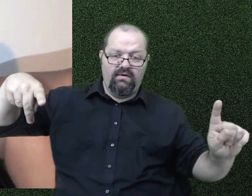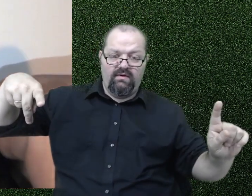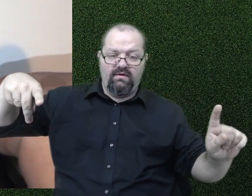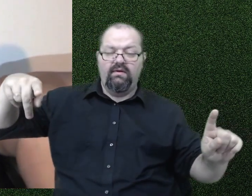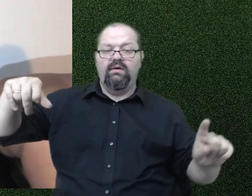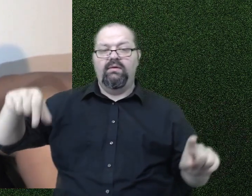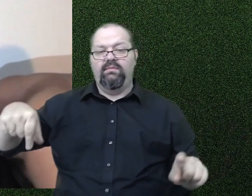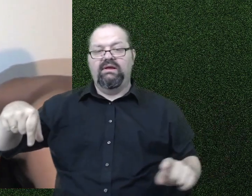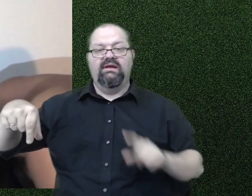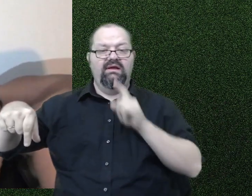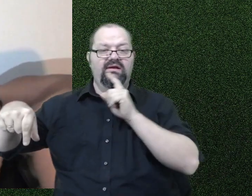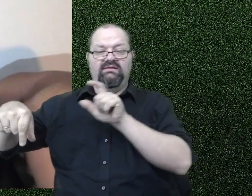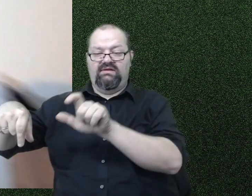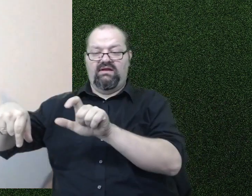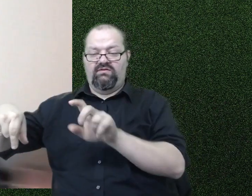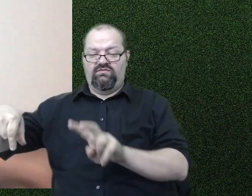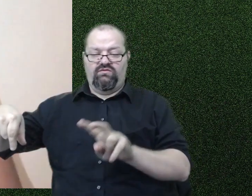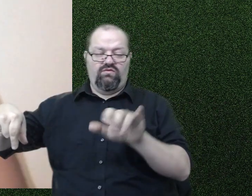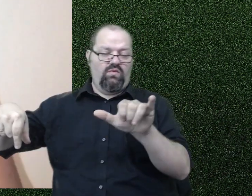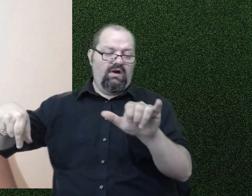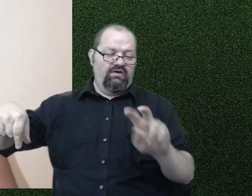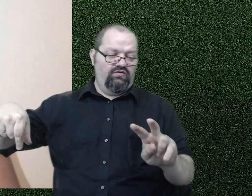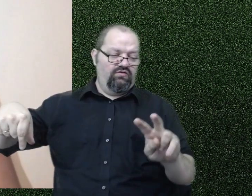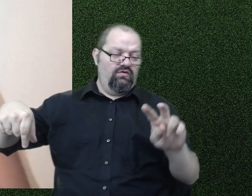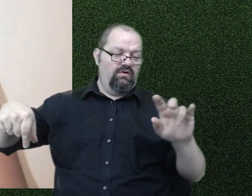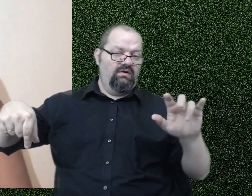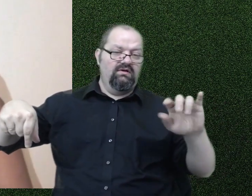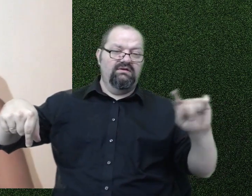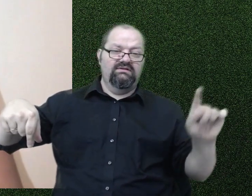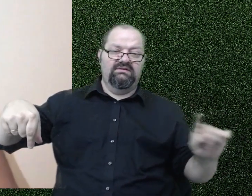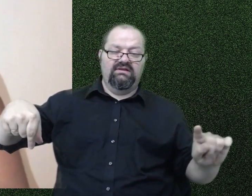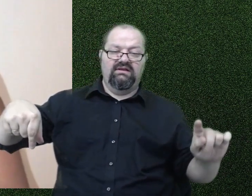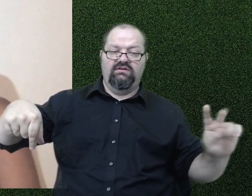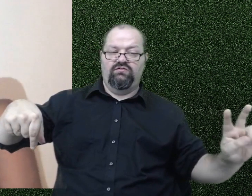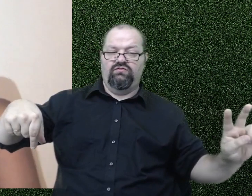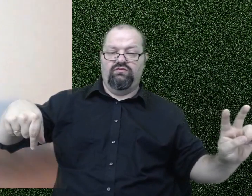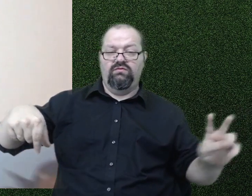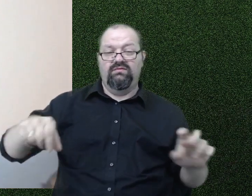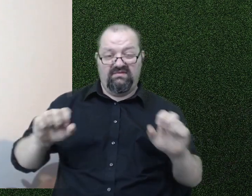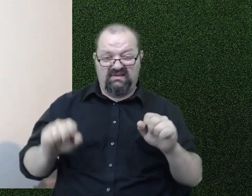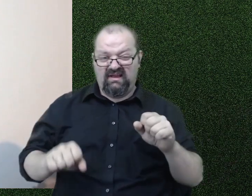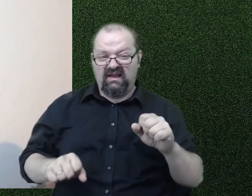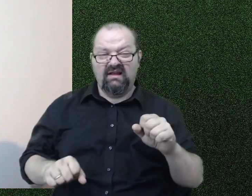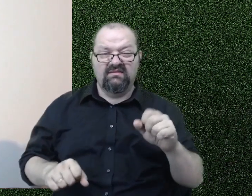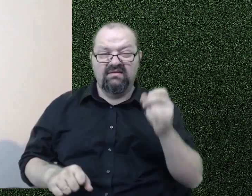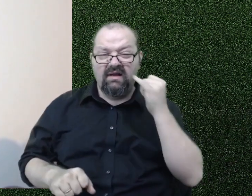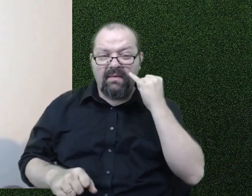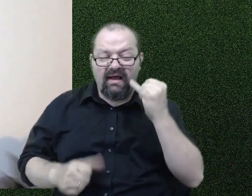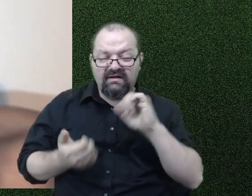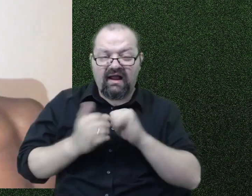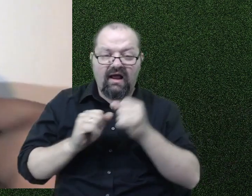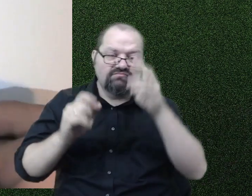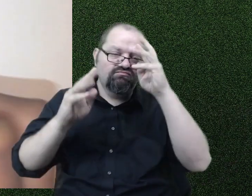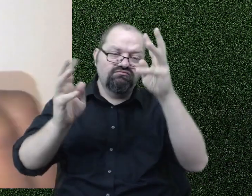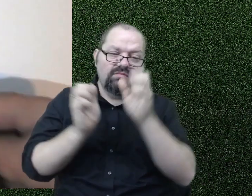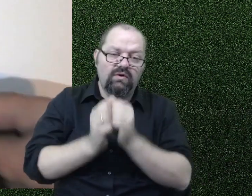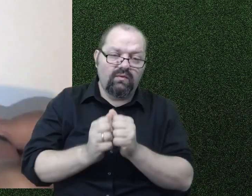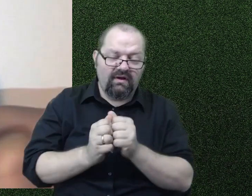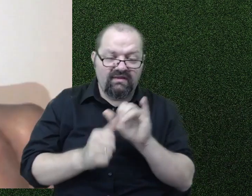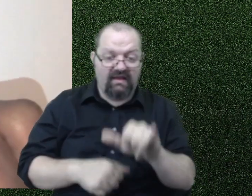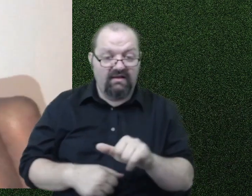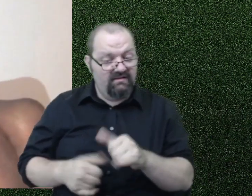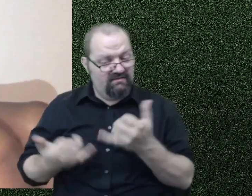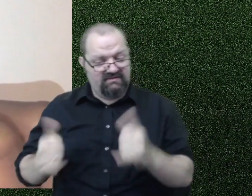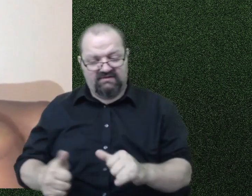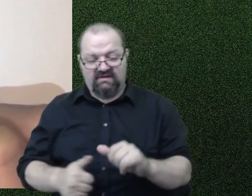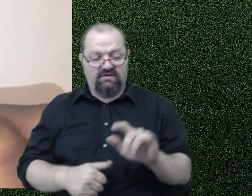y2, z2. And you can imagine how we come up with PQ again. It's still terminal minus